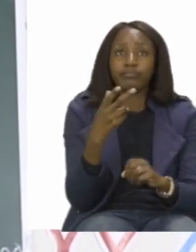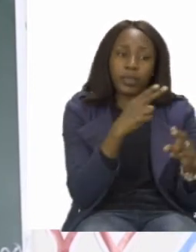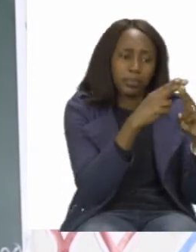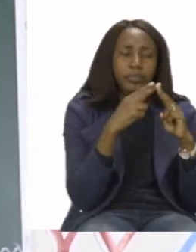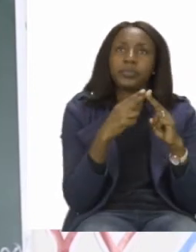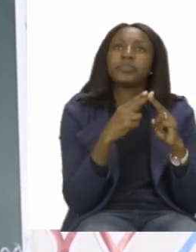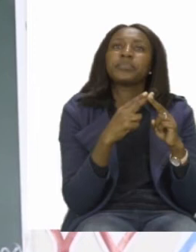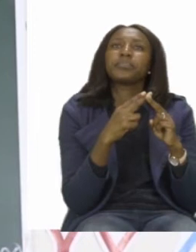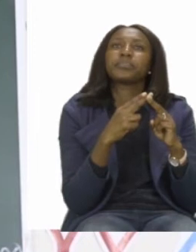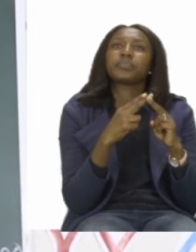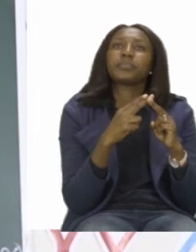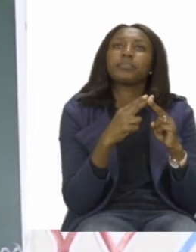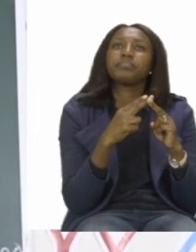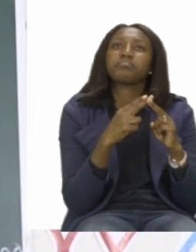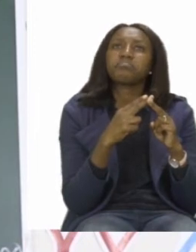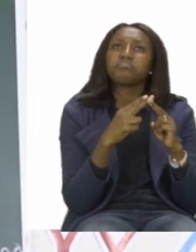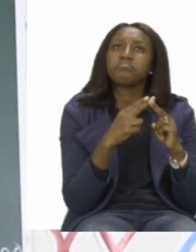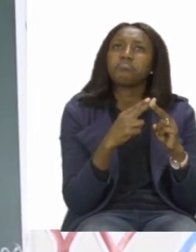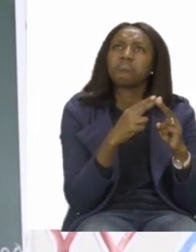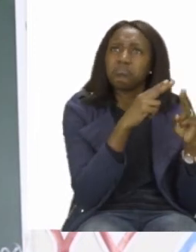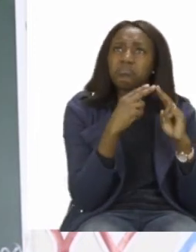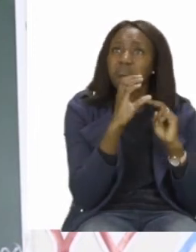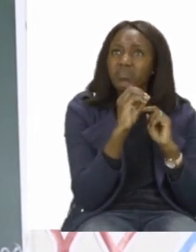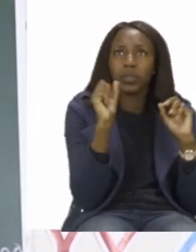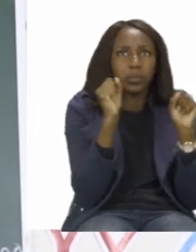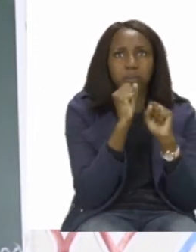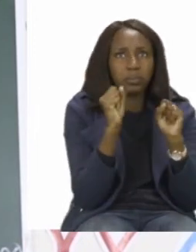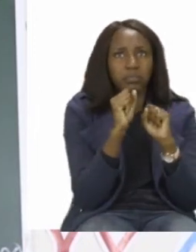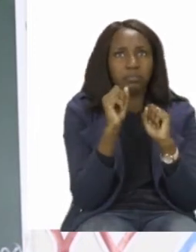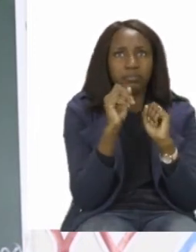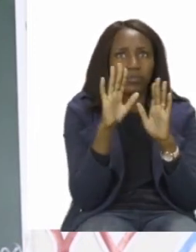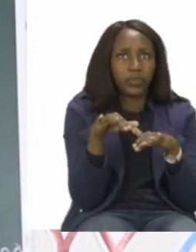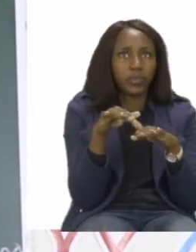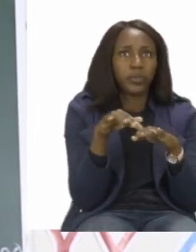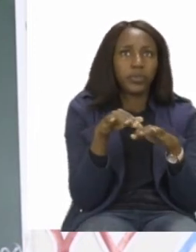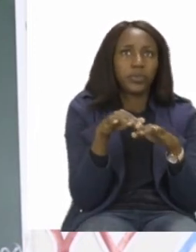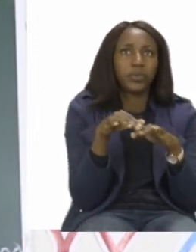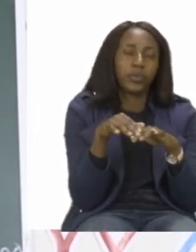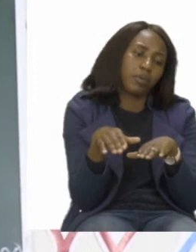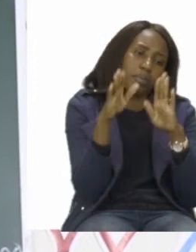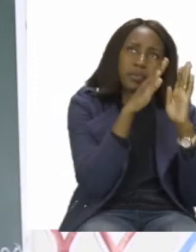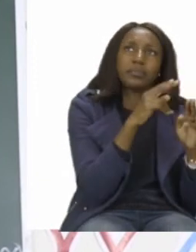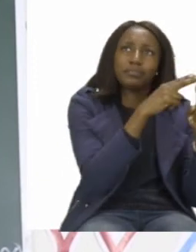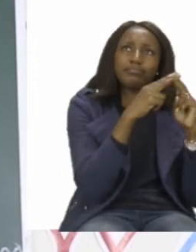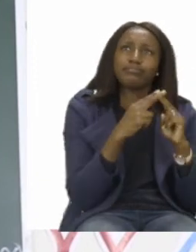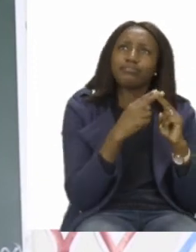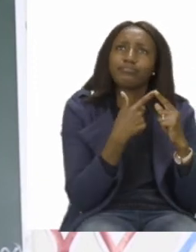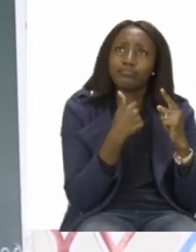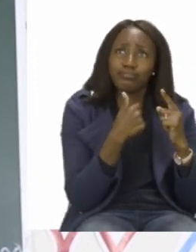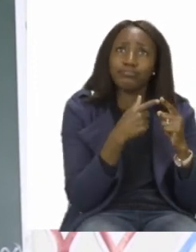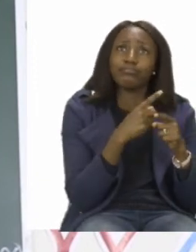borrow. Can we borrow from the number 0? No, we cannot. So we go further and borrow from